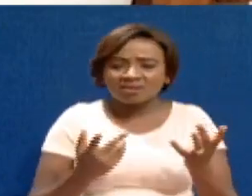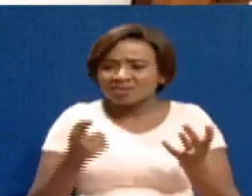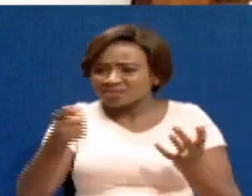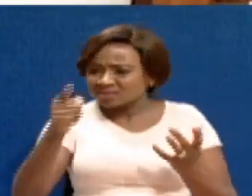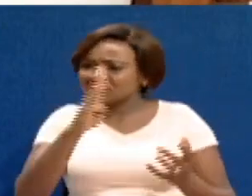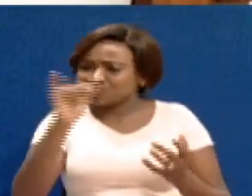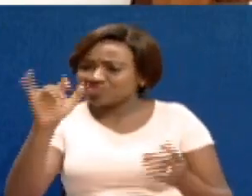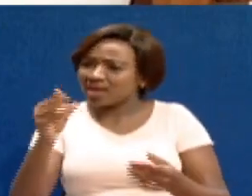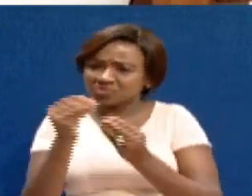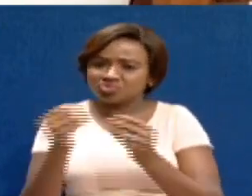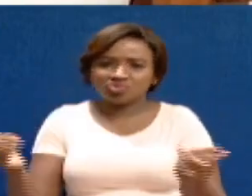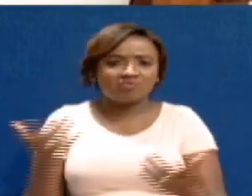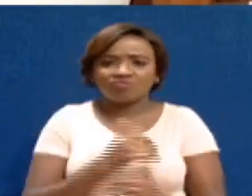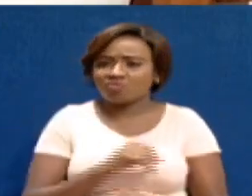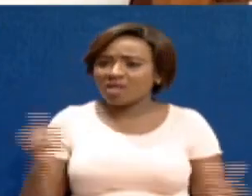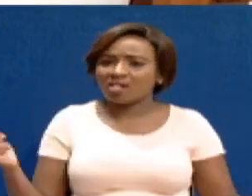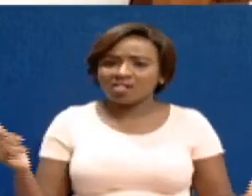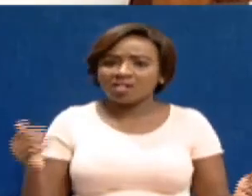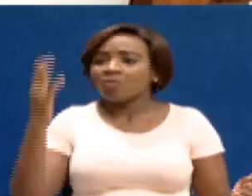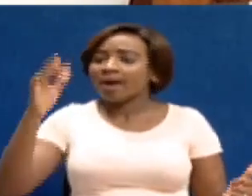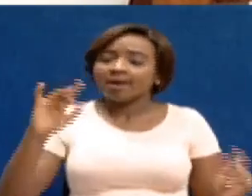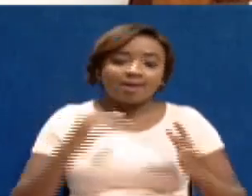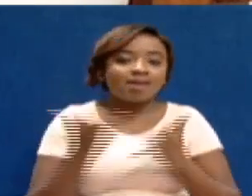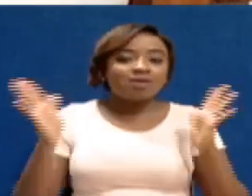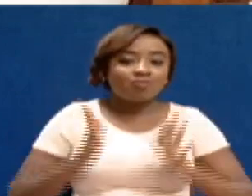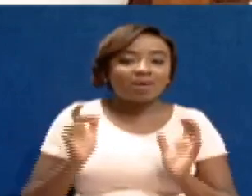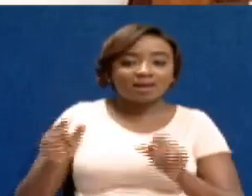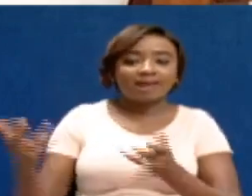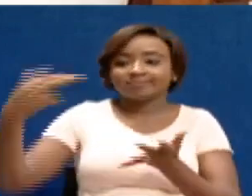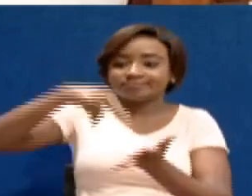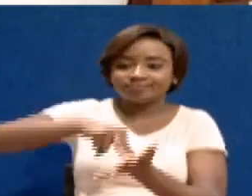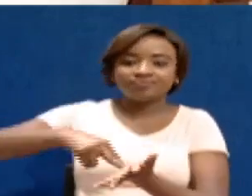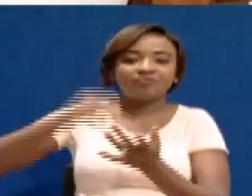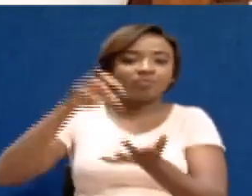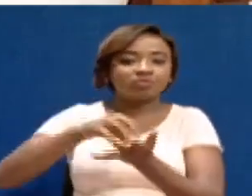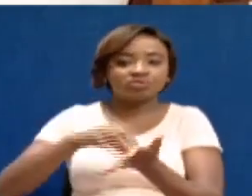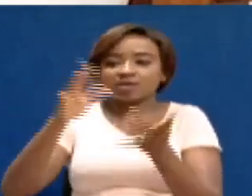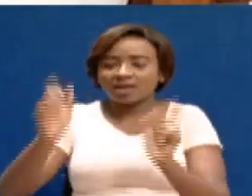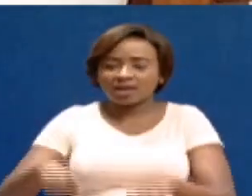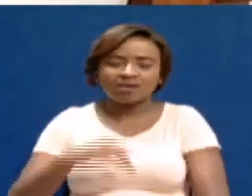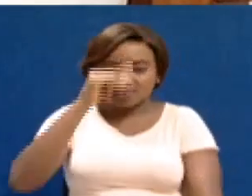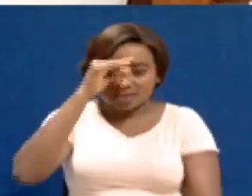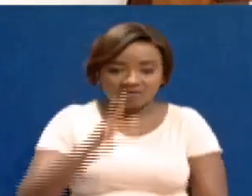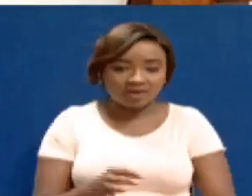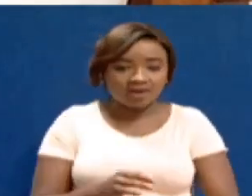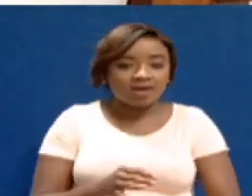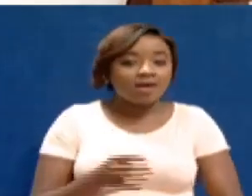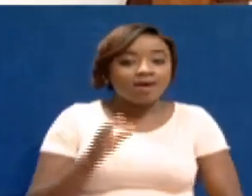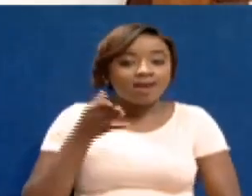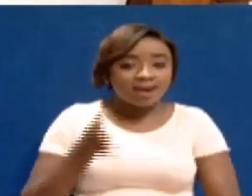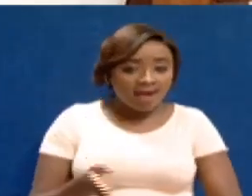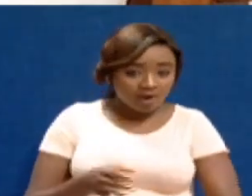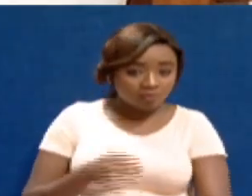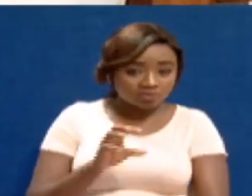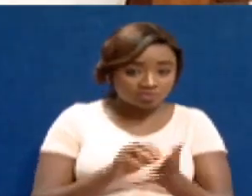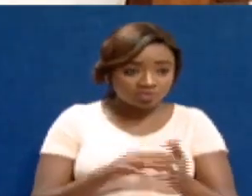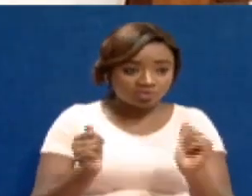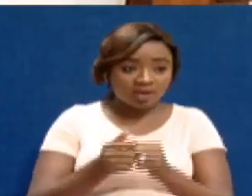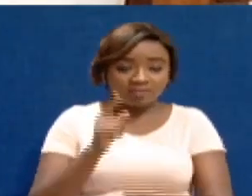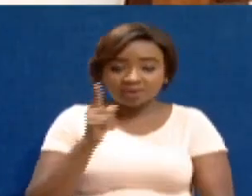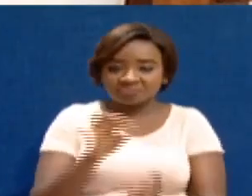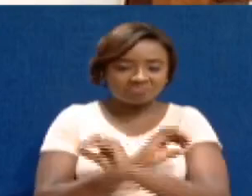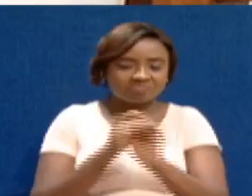ethnic group. Then they developed their areas to the exclusion of certain areas. You will remember very clearly when